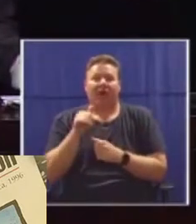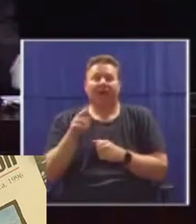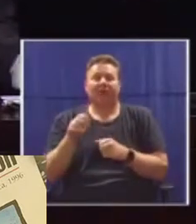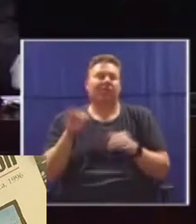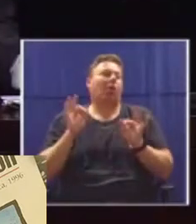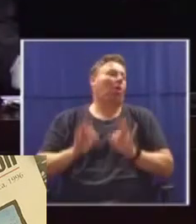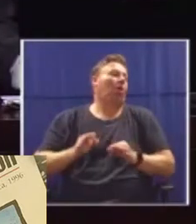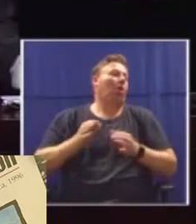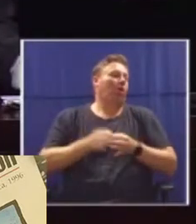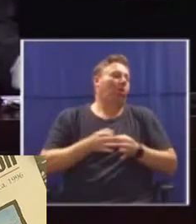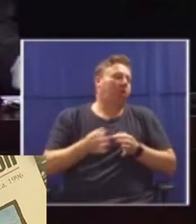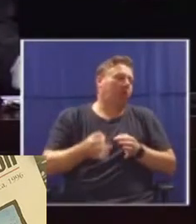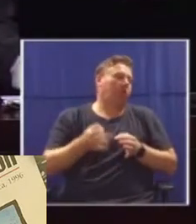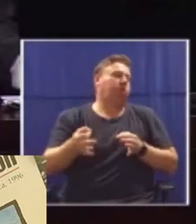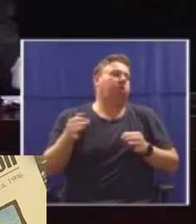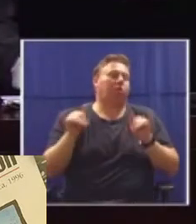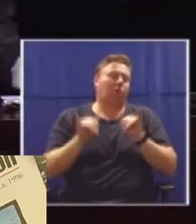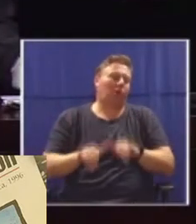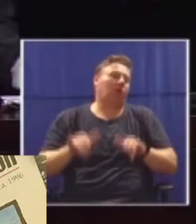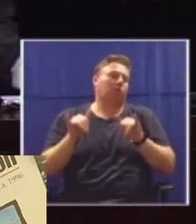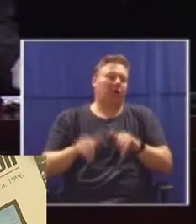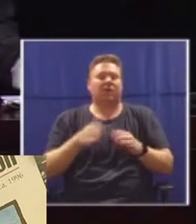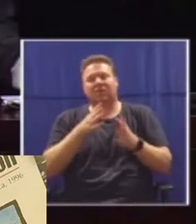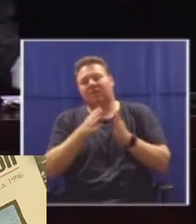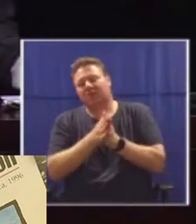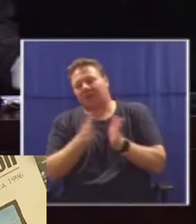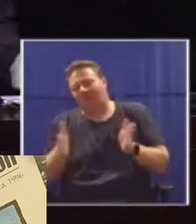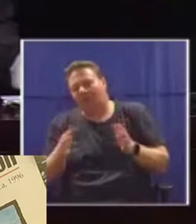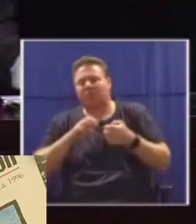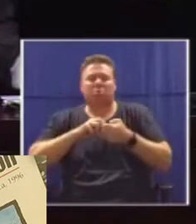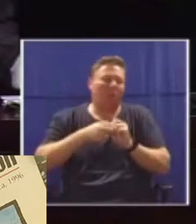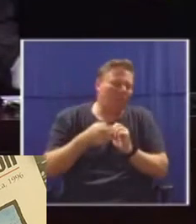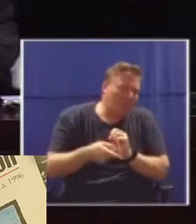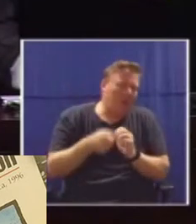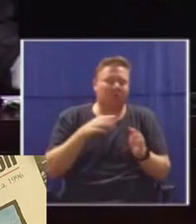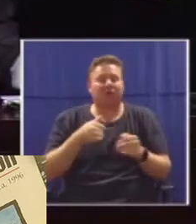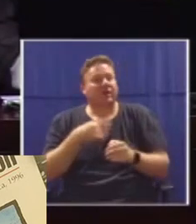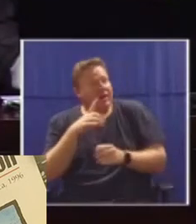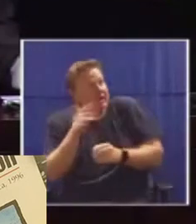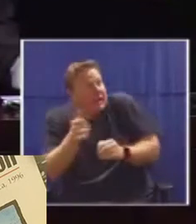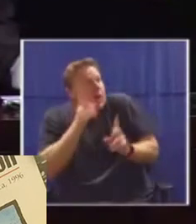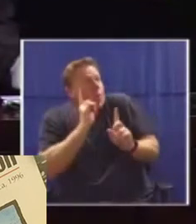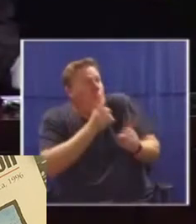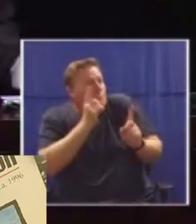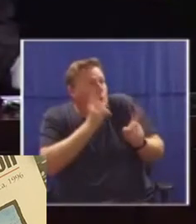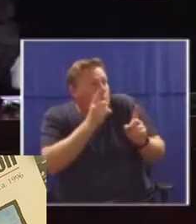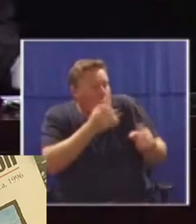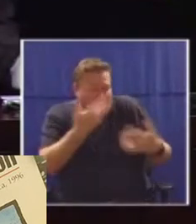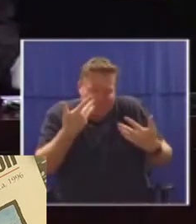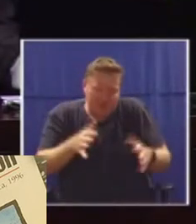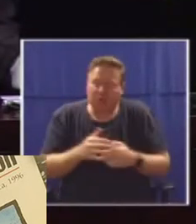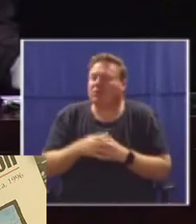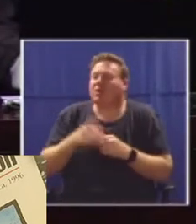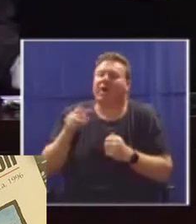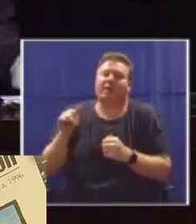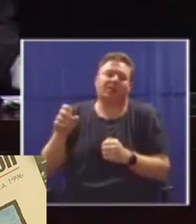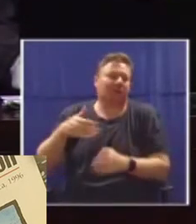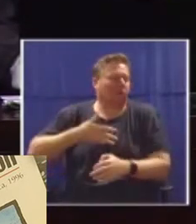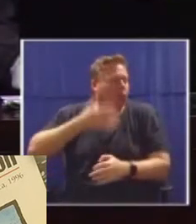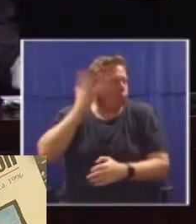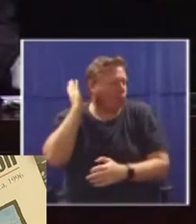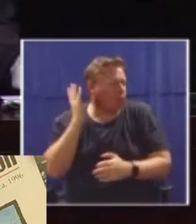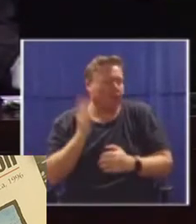about gaps and lacks, which might not survive constitutional scrutiny and as a result, delay